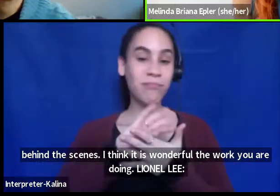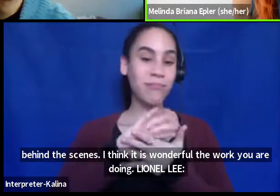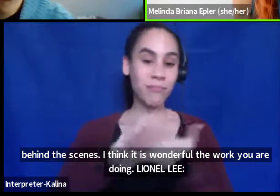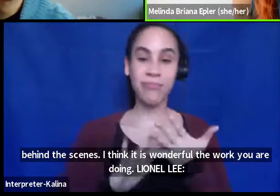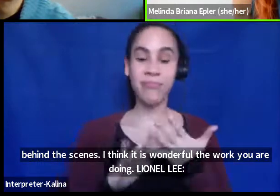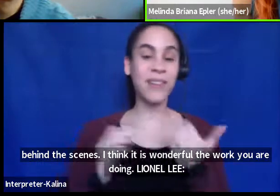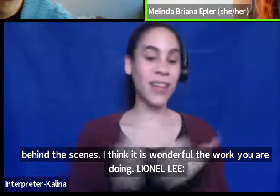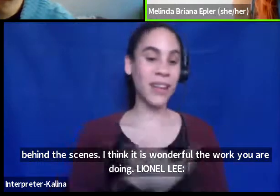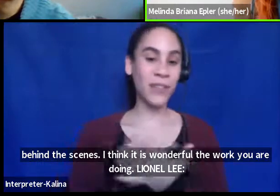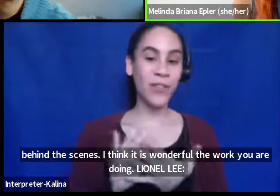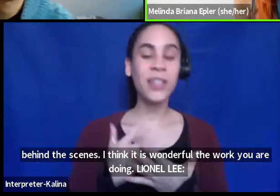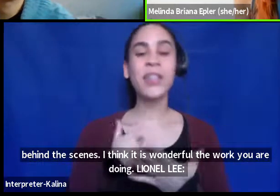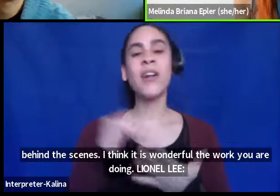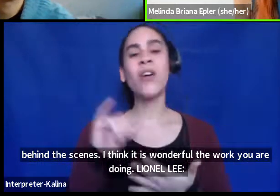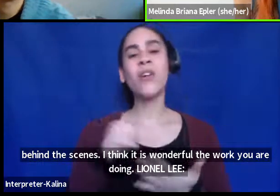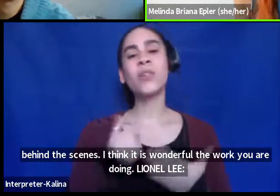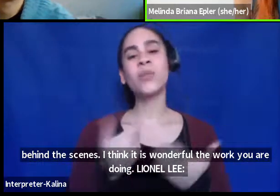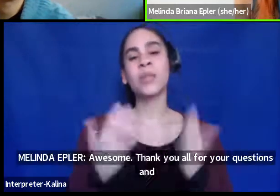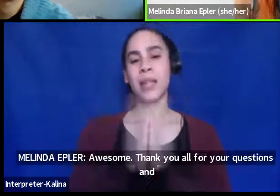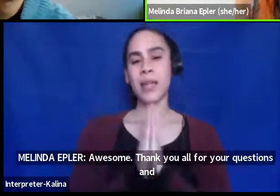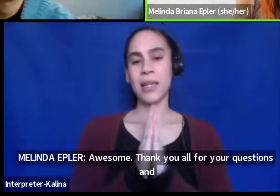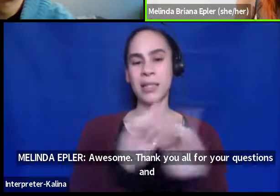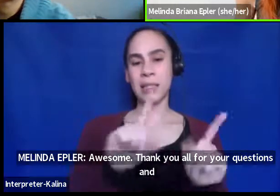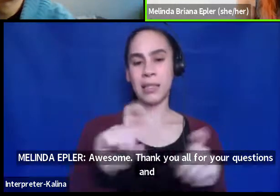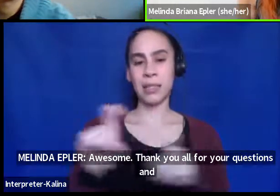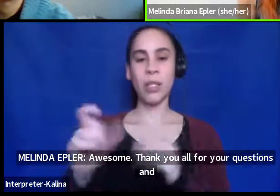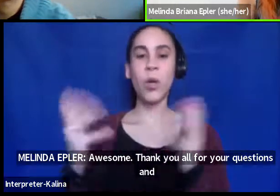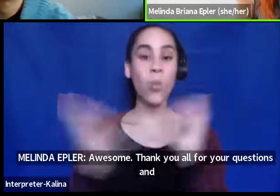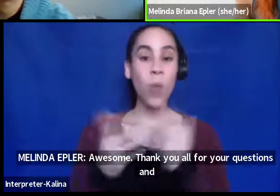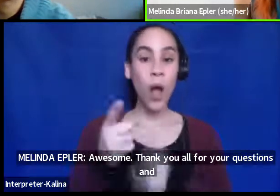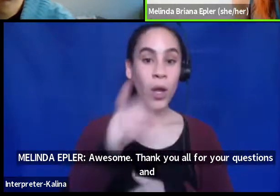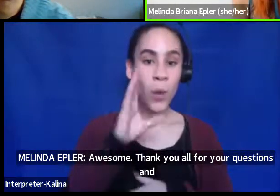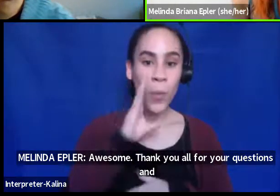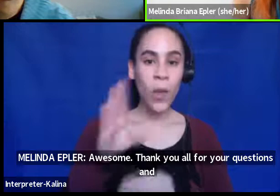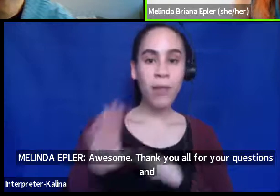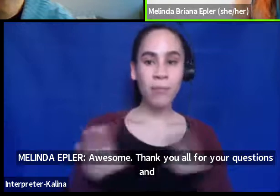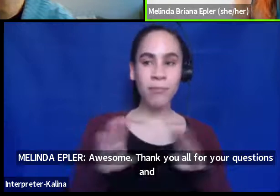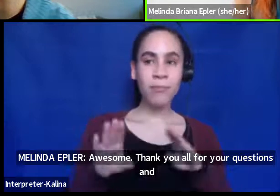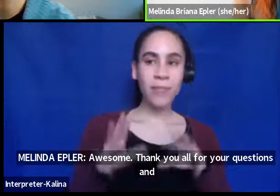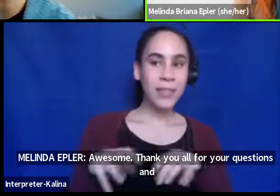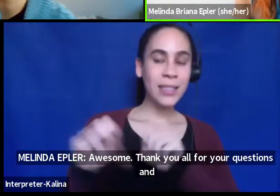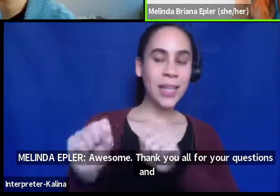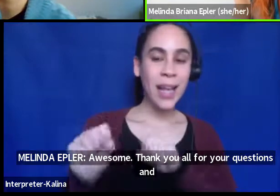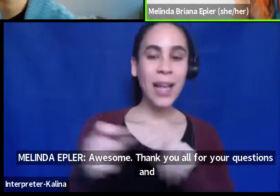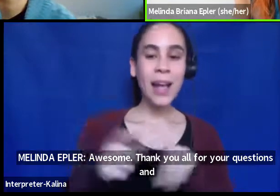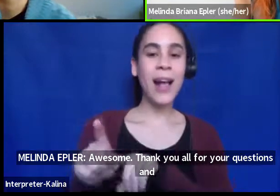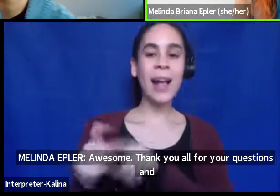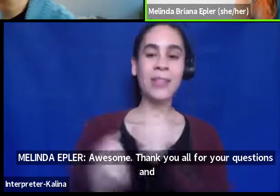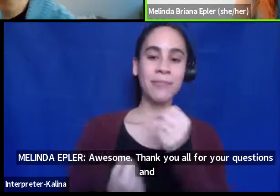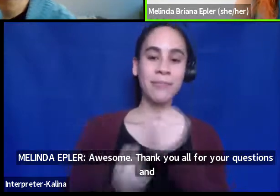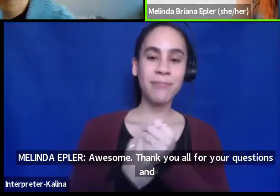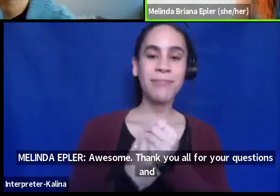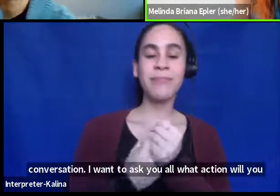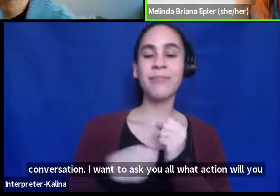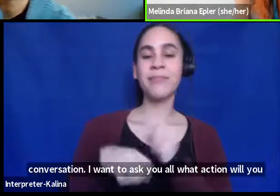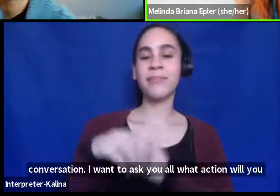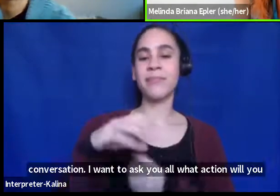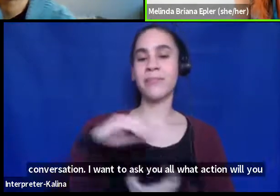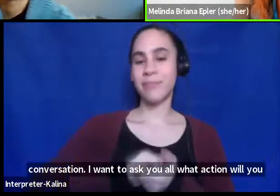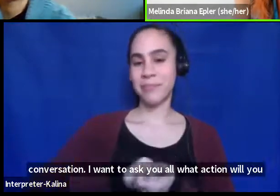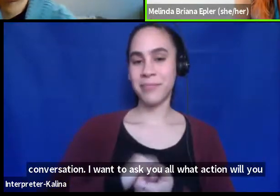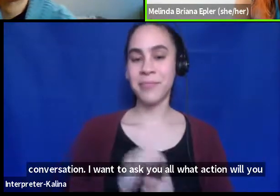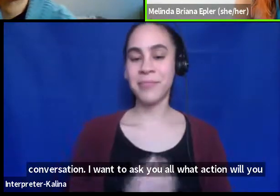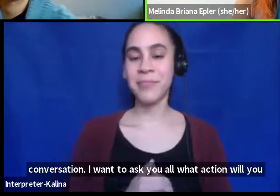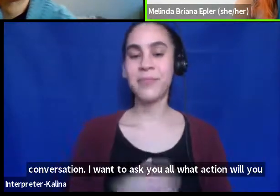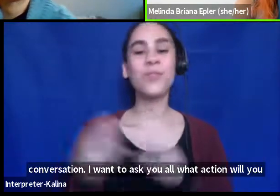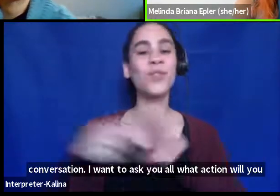And I just want to ask you all, what action will you take today as an ally and an advocate? So join us each